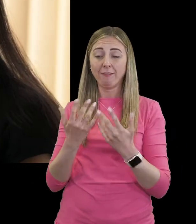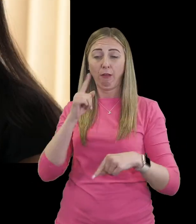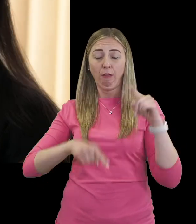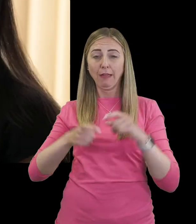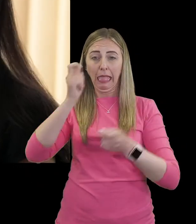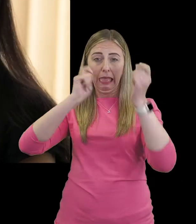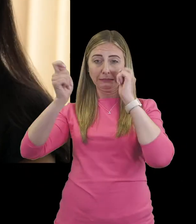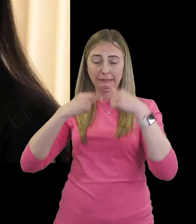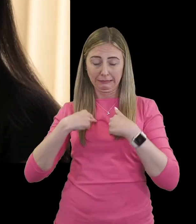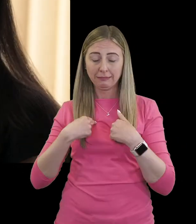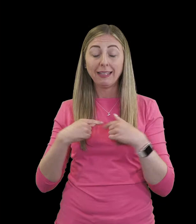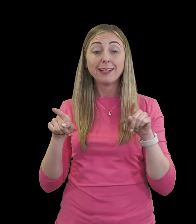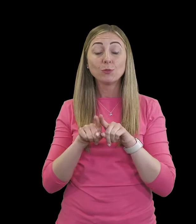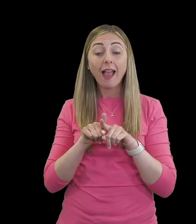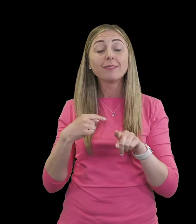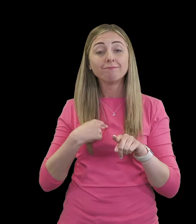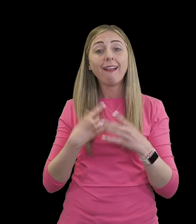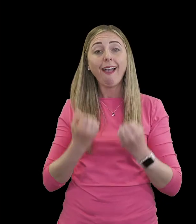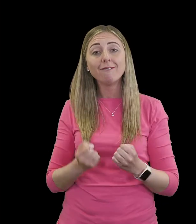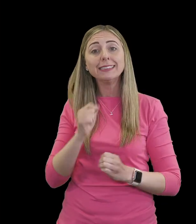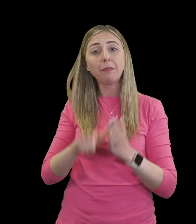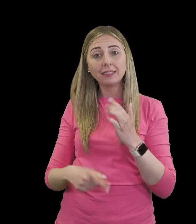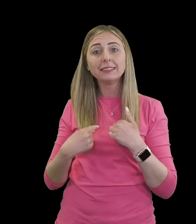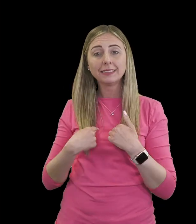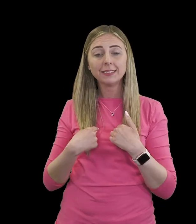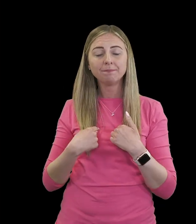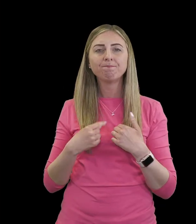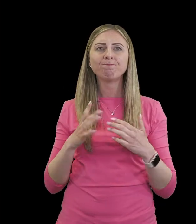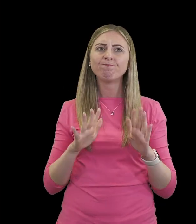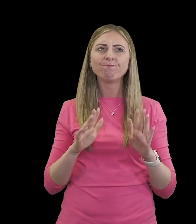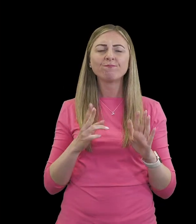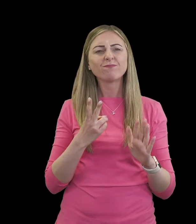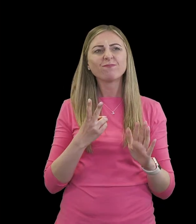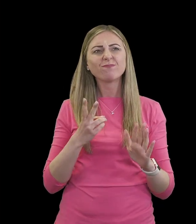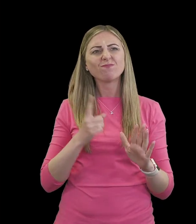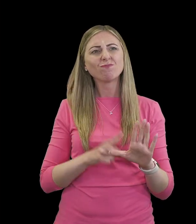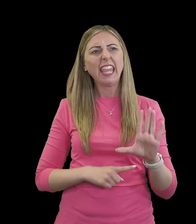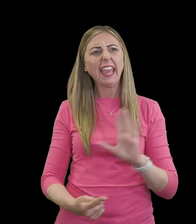and I have a disability. In the 2000s,